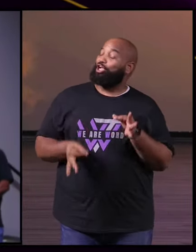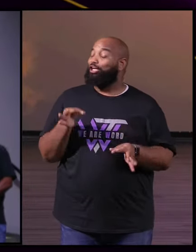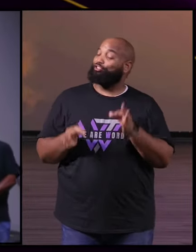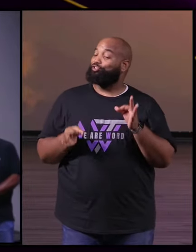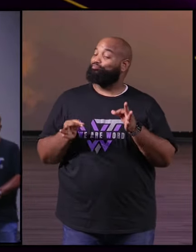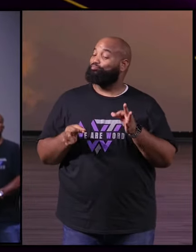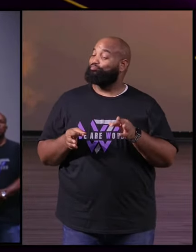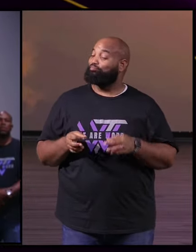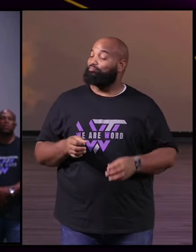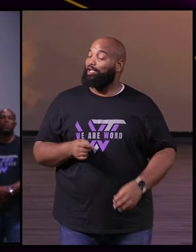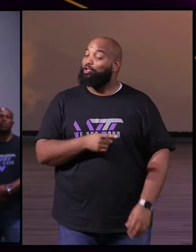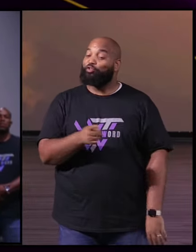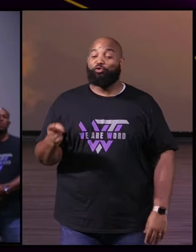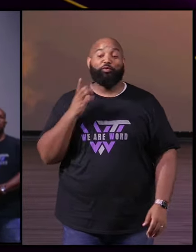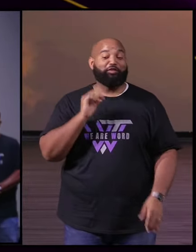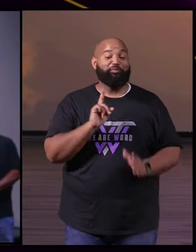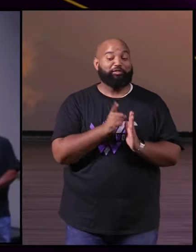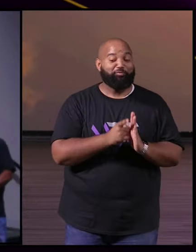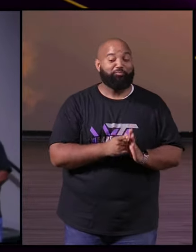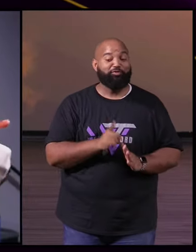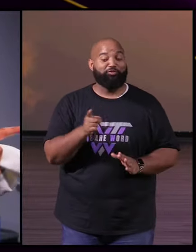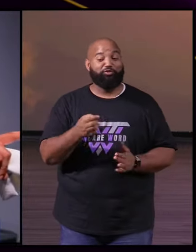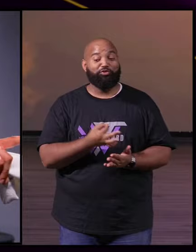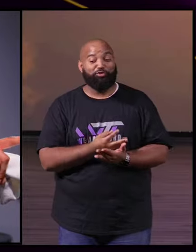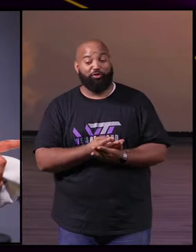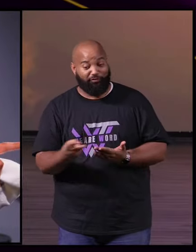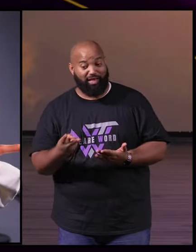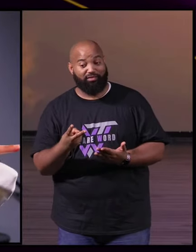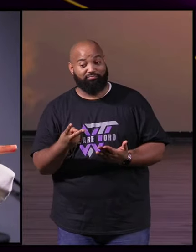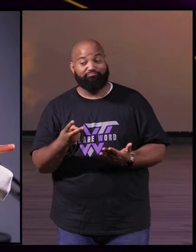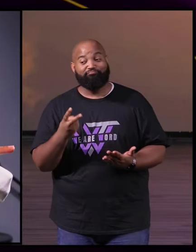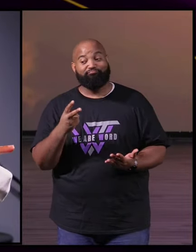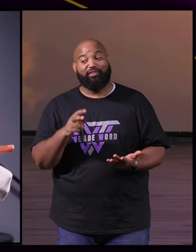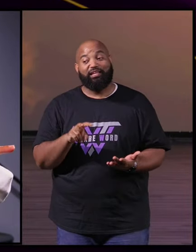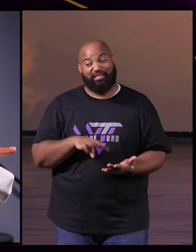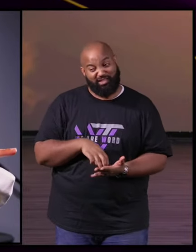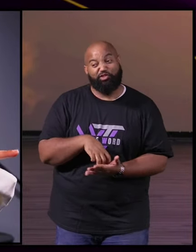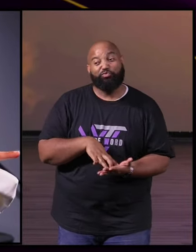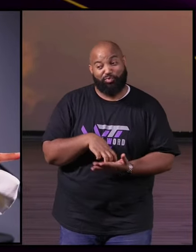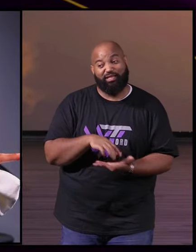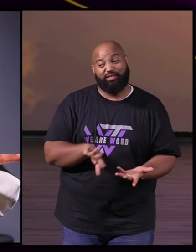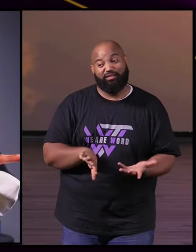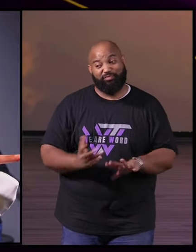you've had moments when your faith faltered.